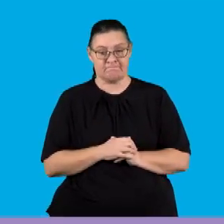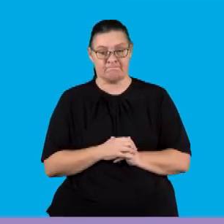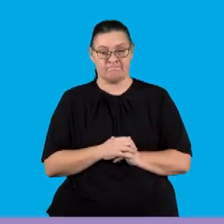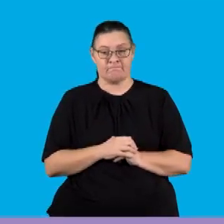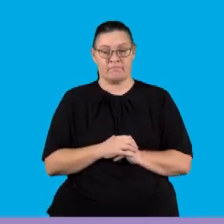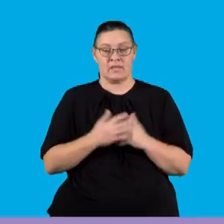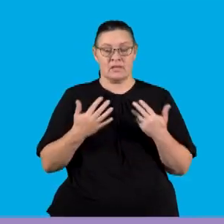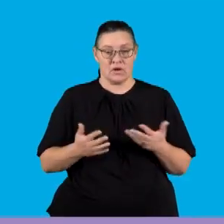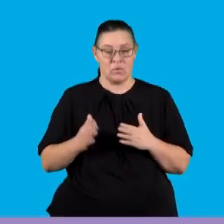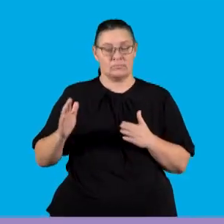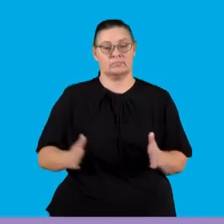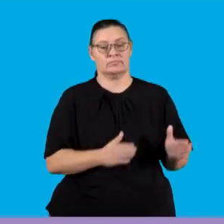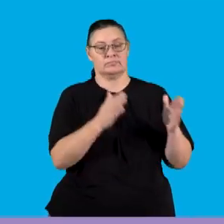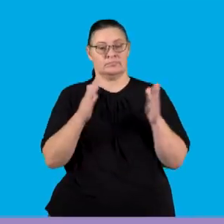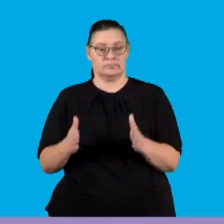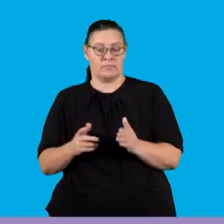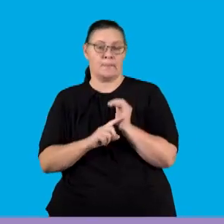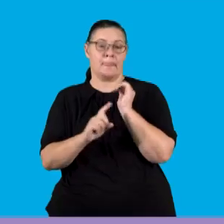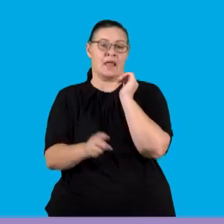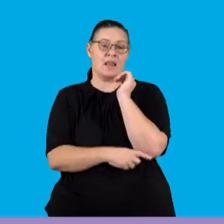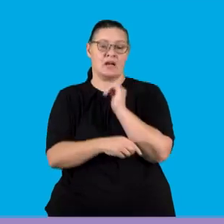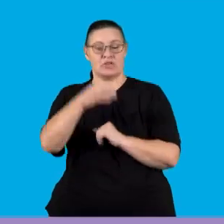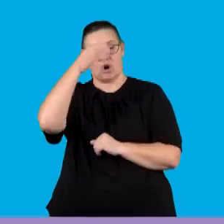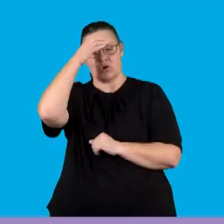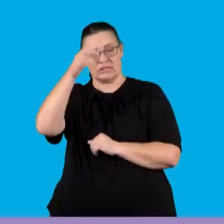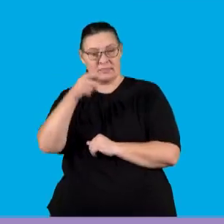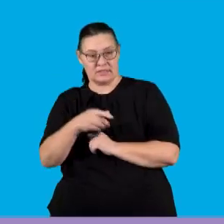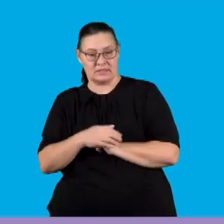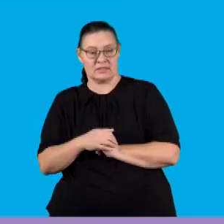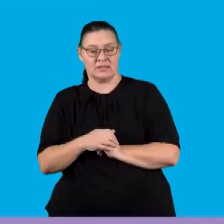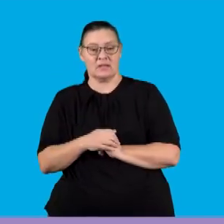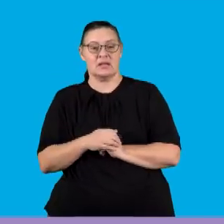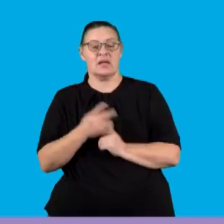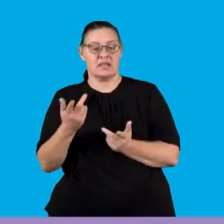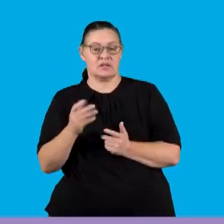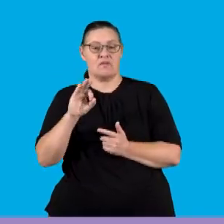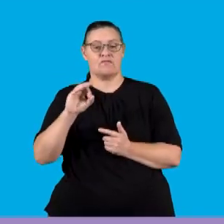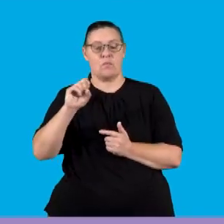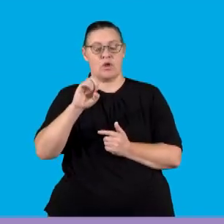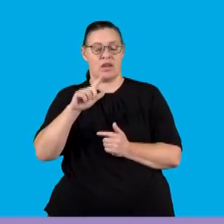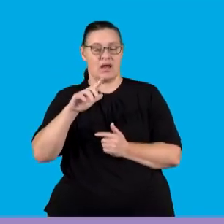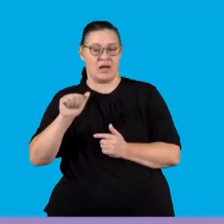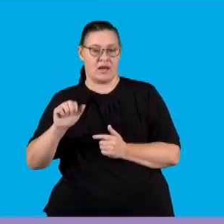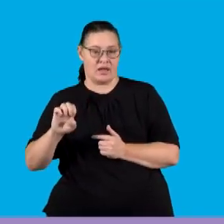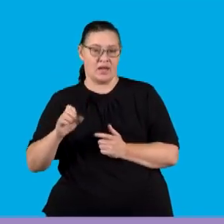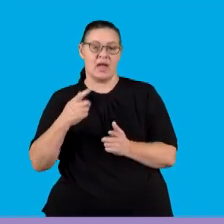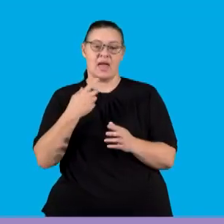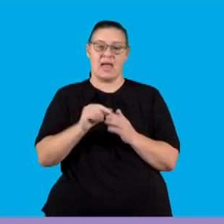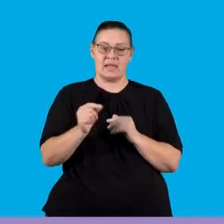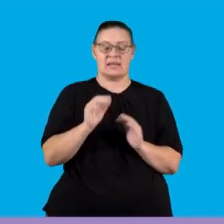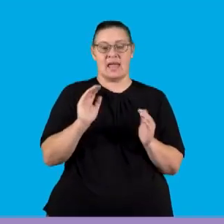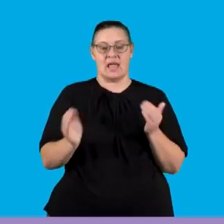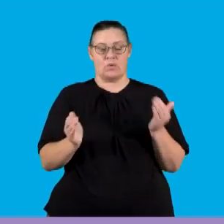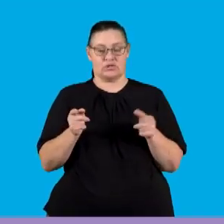5. Let's move over to the last concept of our concept map, and that is formula